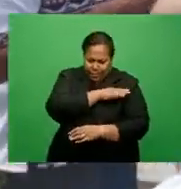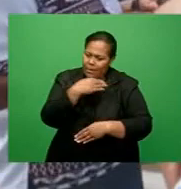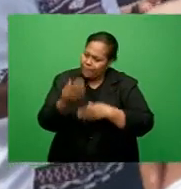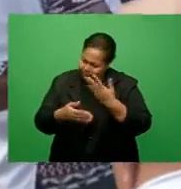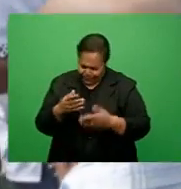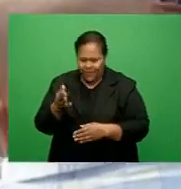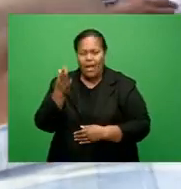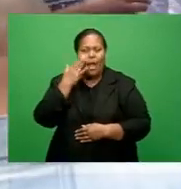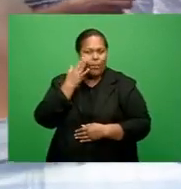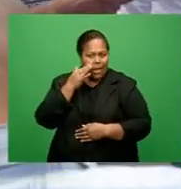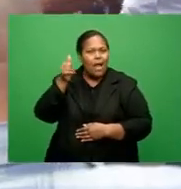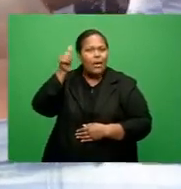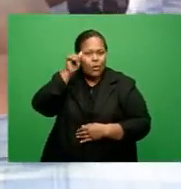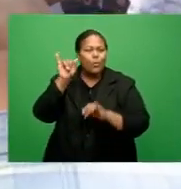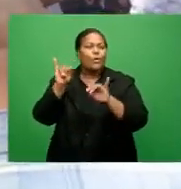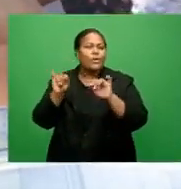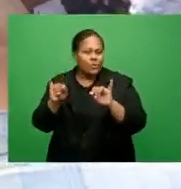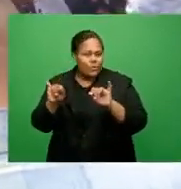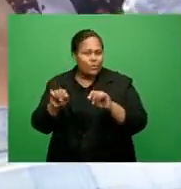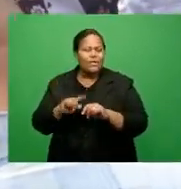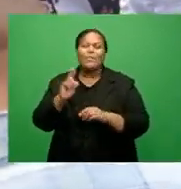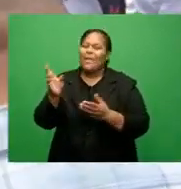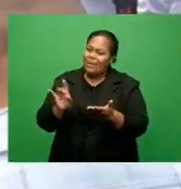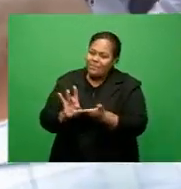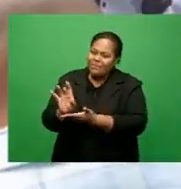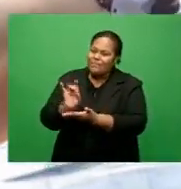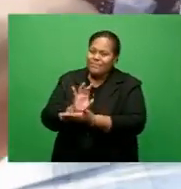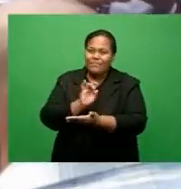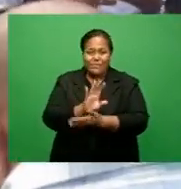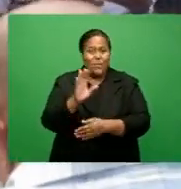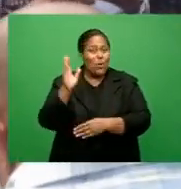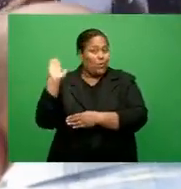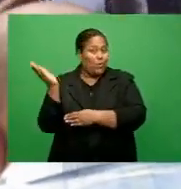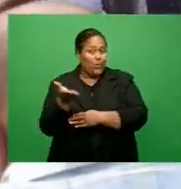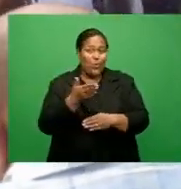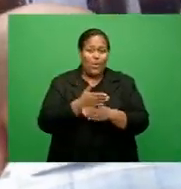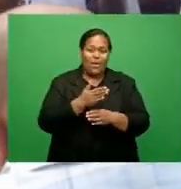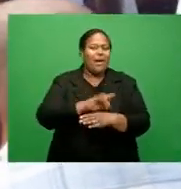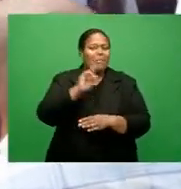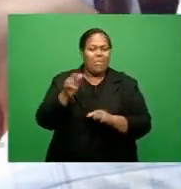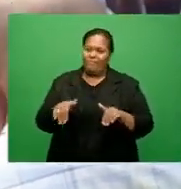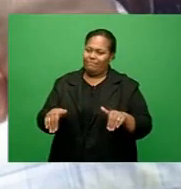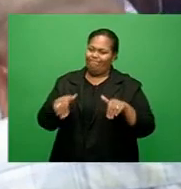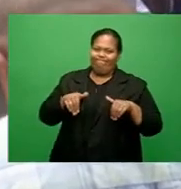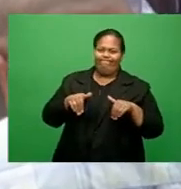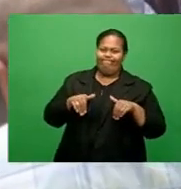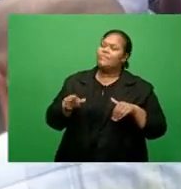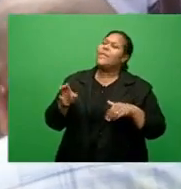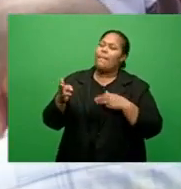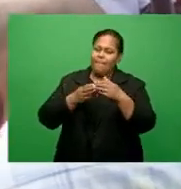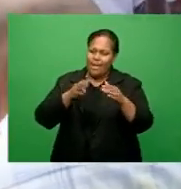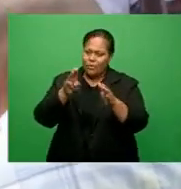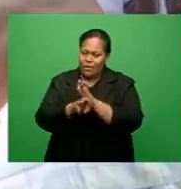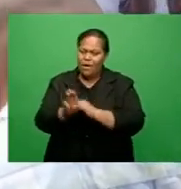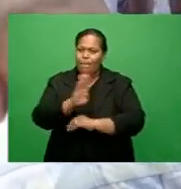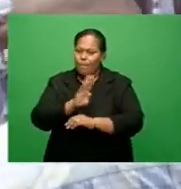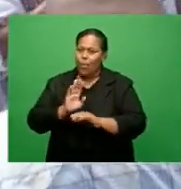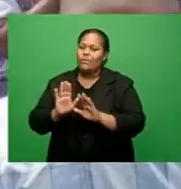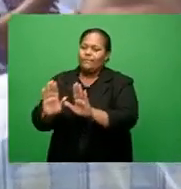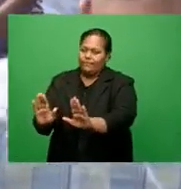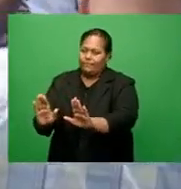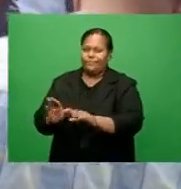regarding Fiji Airways and the terminated cabin crew, but he will leave the matter with the management and board.